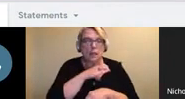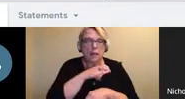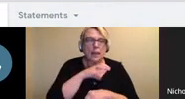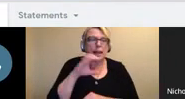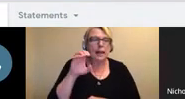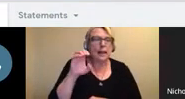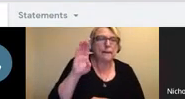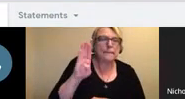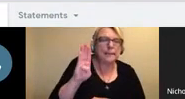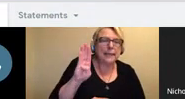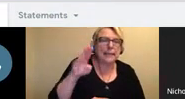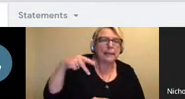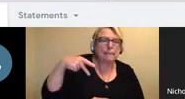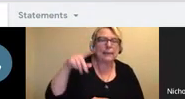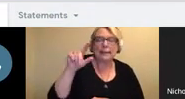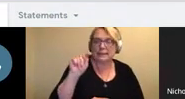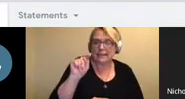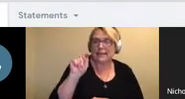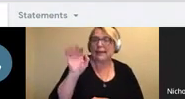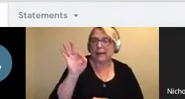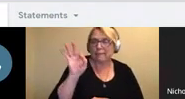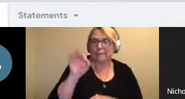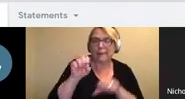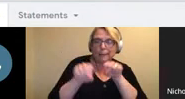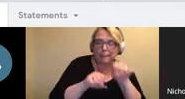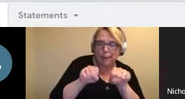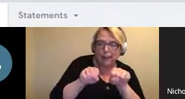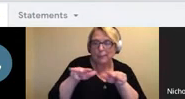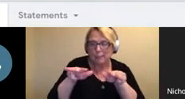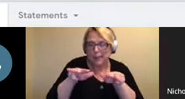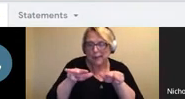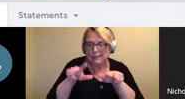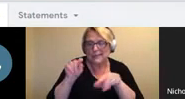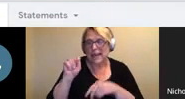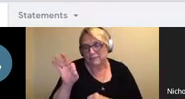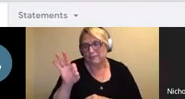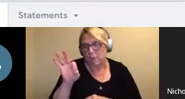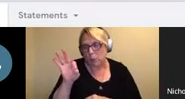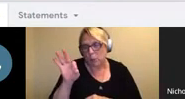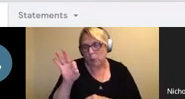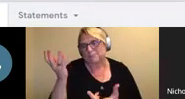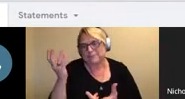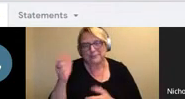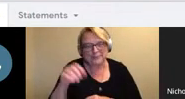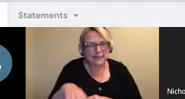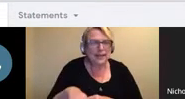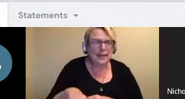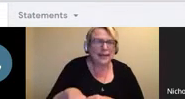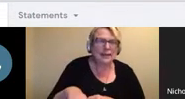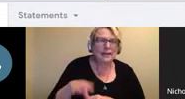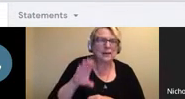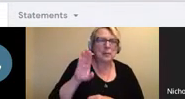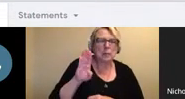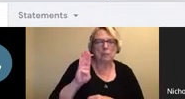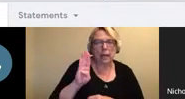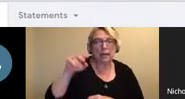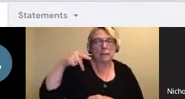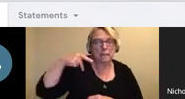BPTF stands for Bike Ped Task Force, in case anybody wasn't aware. So that's what the Bike Ped Task